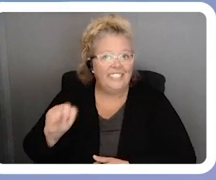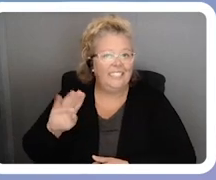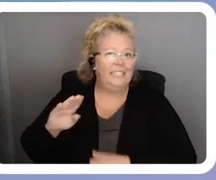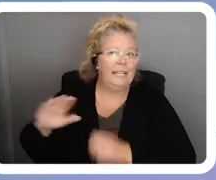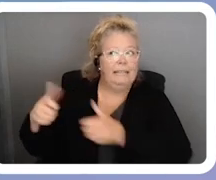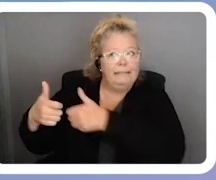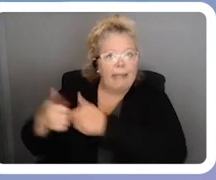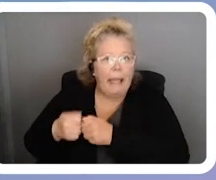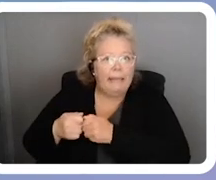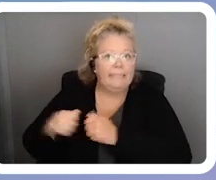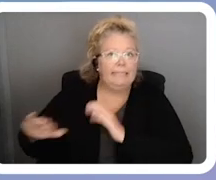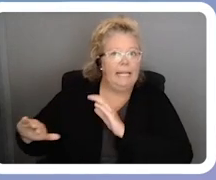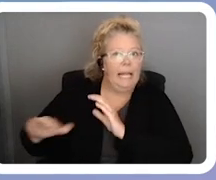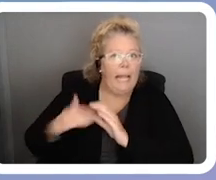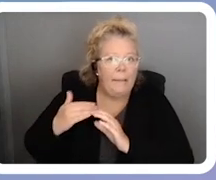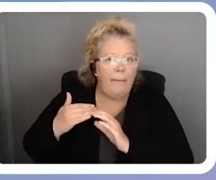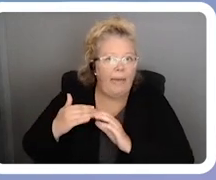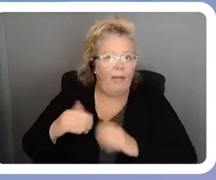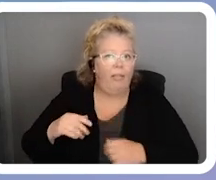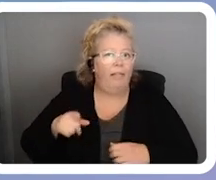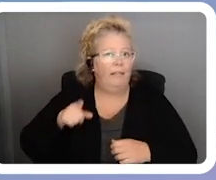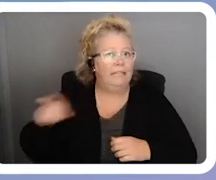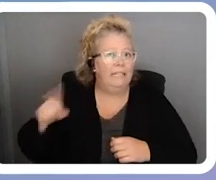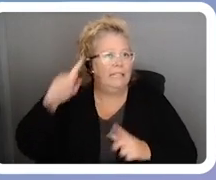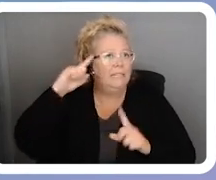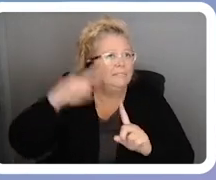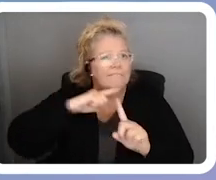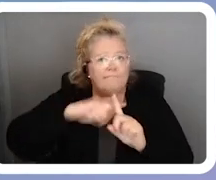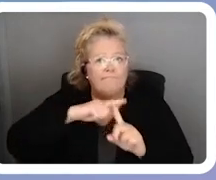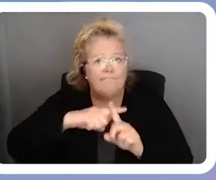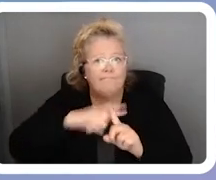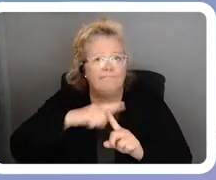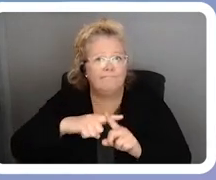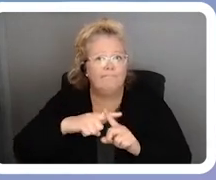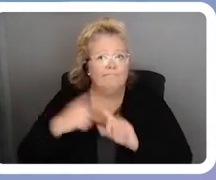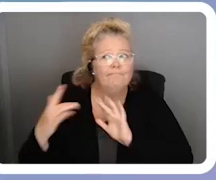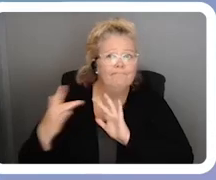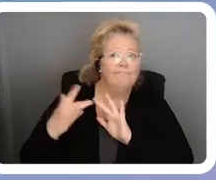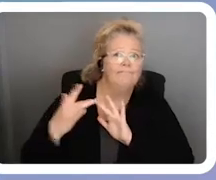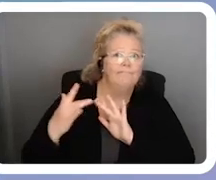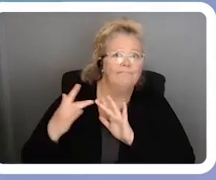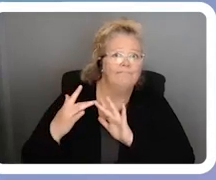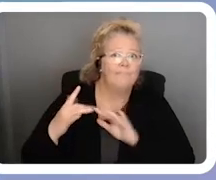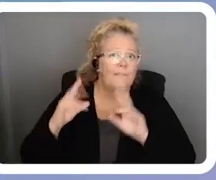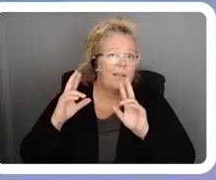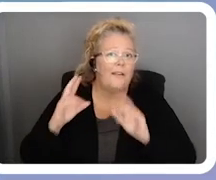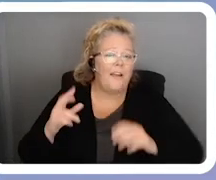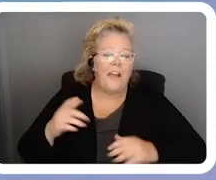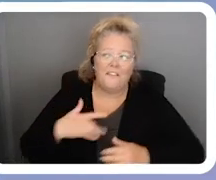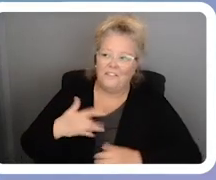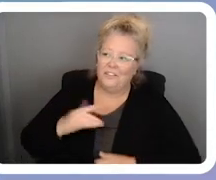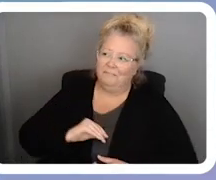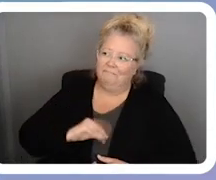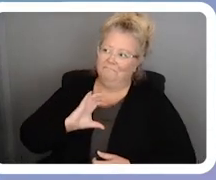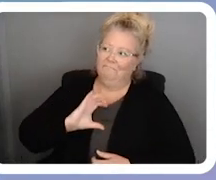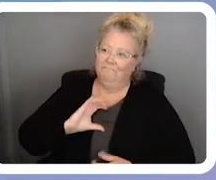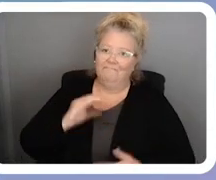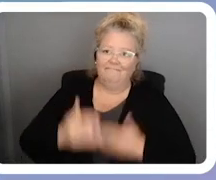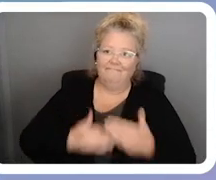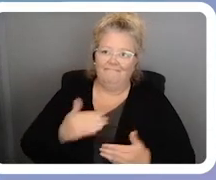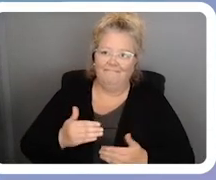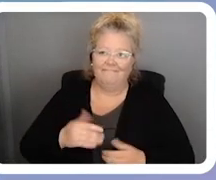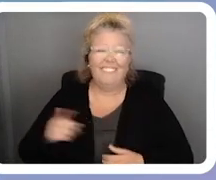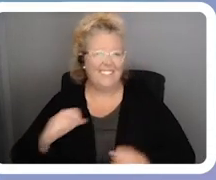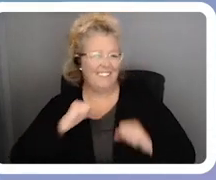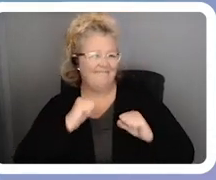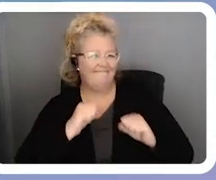Justin or an email from Justin with his incredible optimism that would get us as his coaches through our days. Go Best